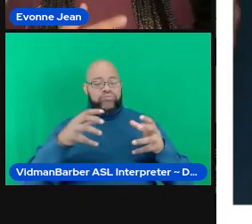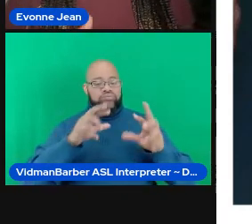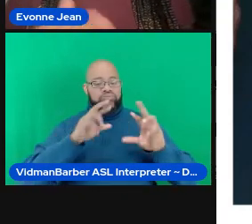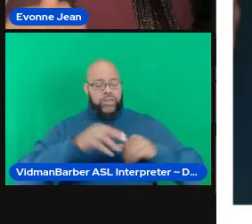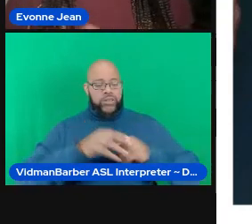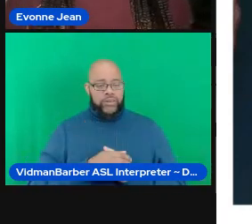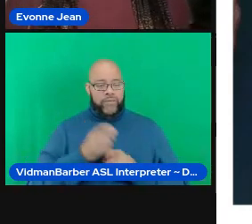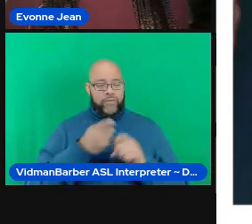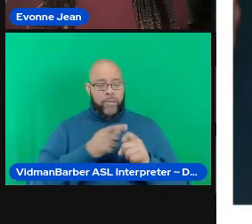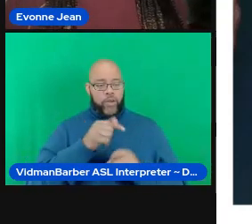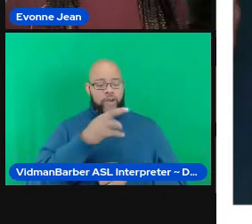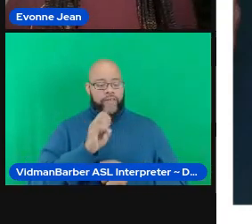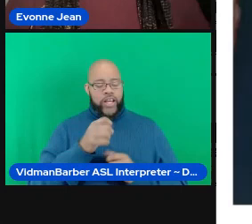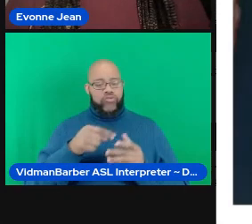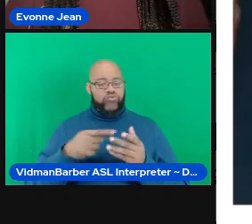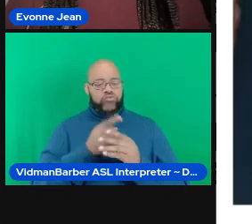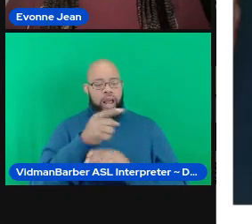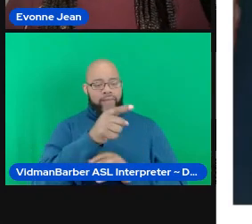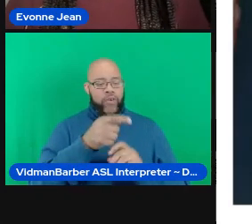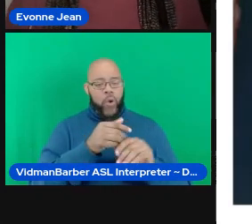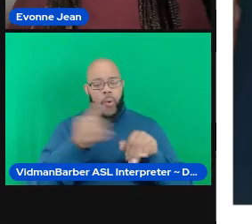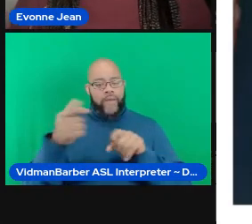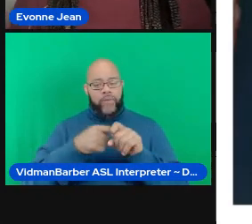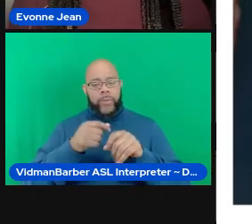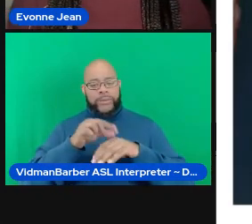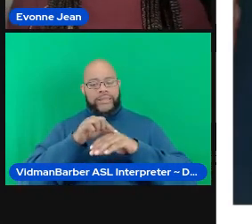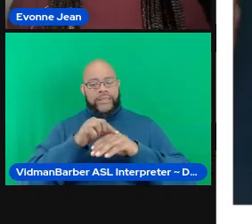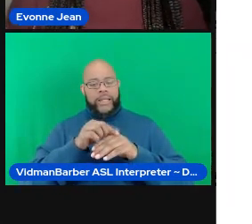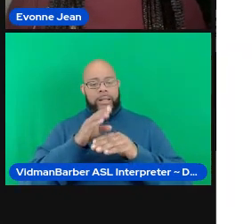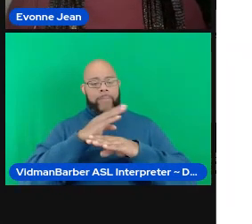from larvae traveling through and away from the skin barrier.